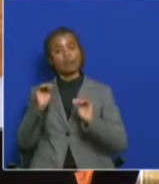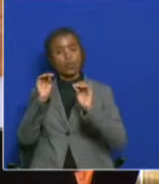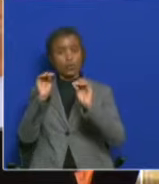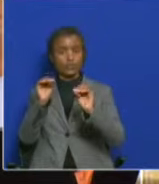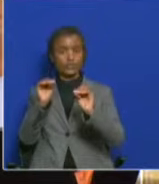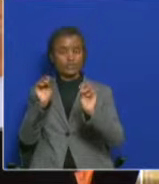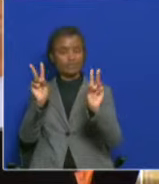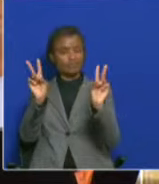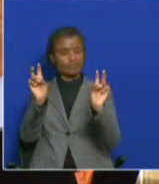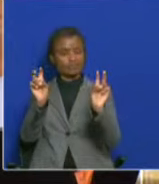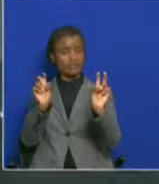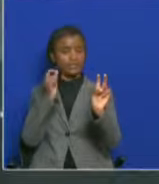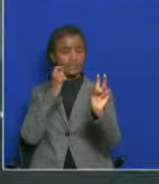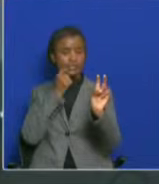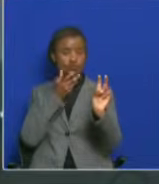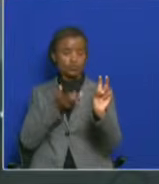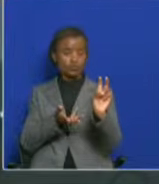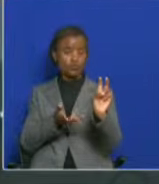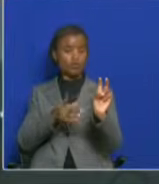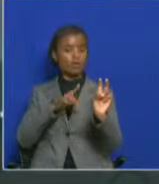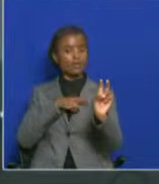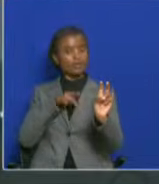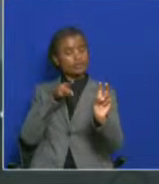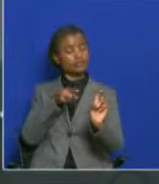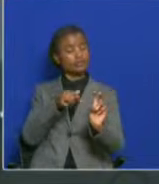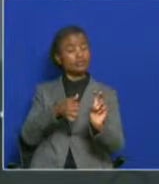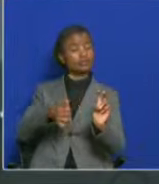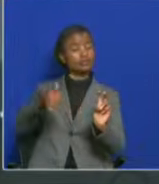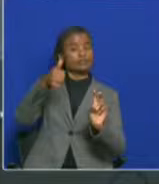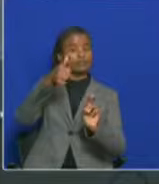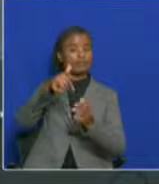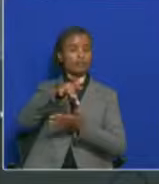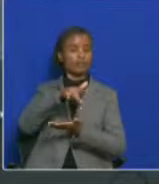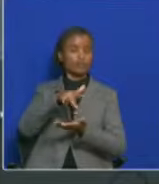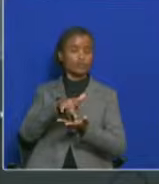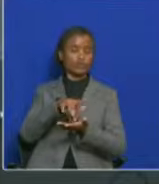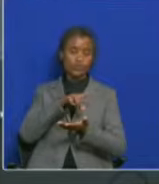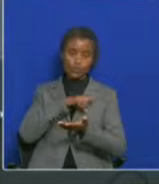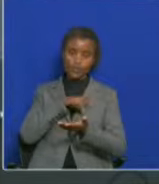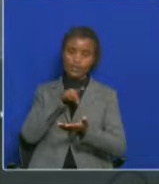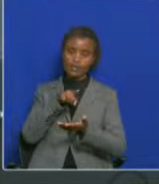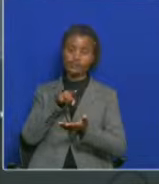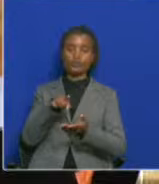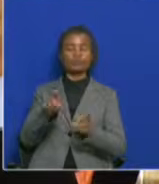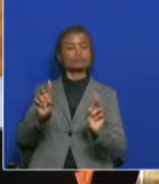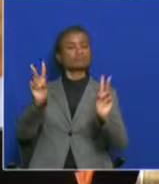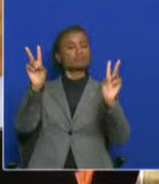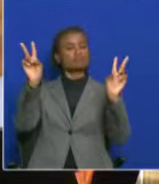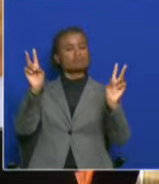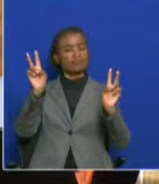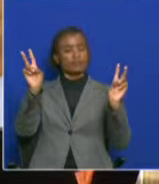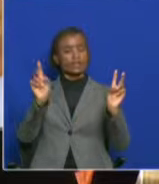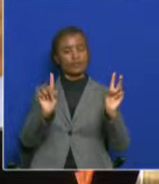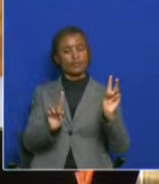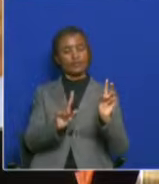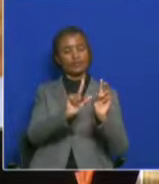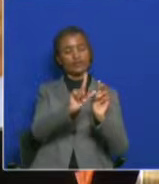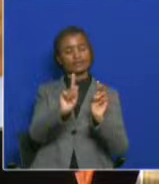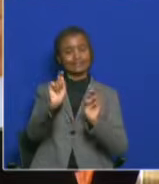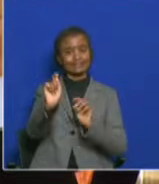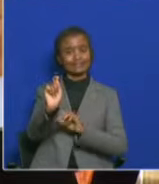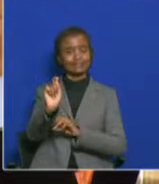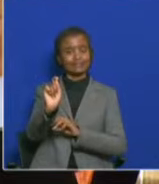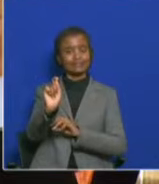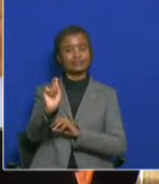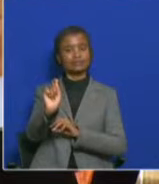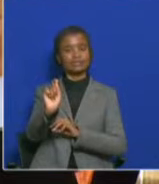it's such a senior position. That's why you acquire the rank of Lieutenant General. It's because of the seniority of the position that he's